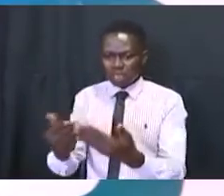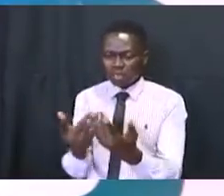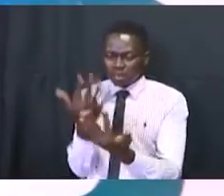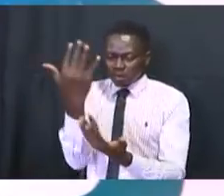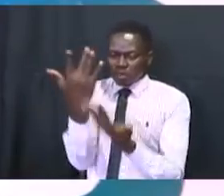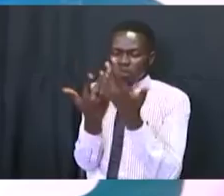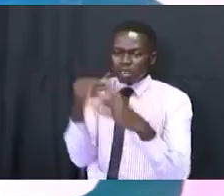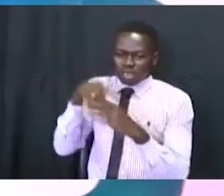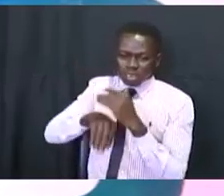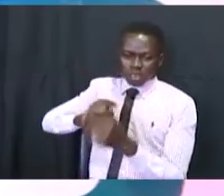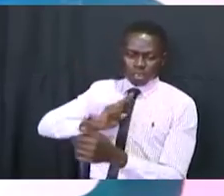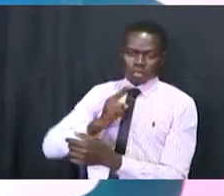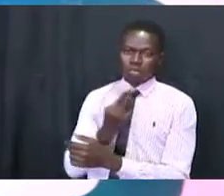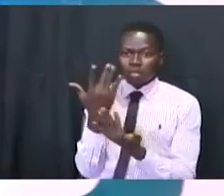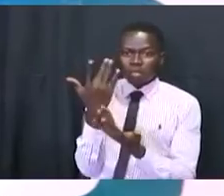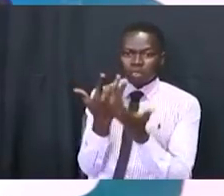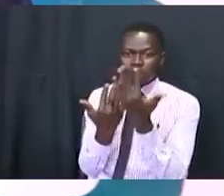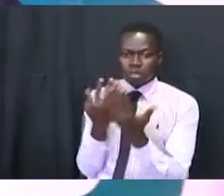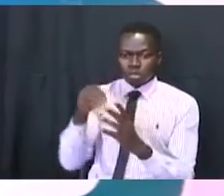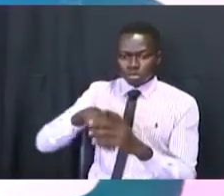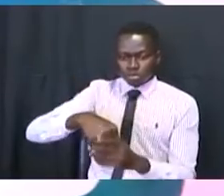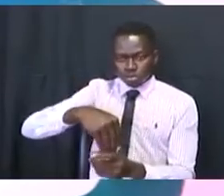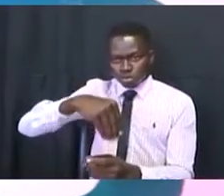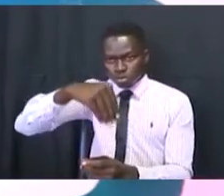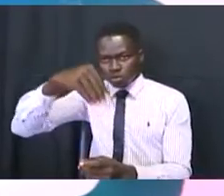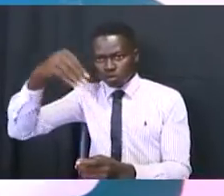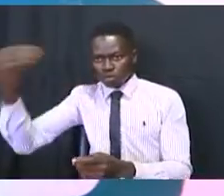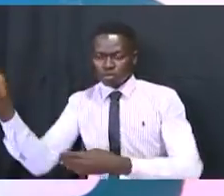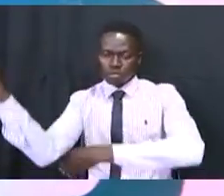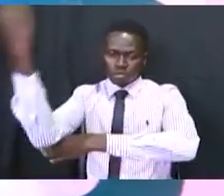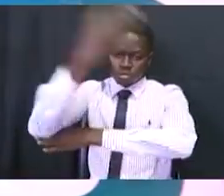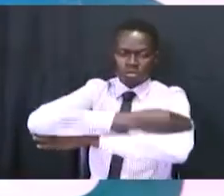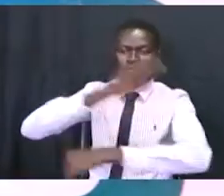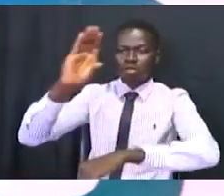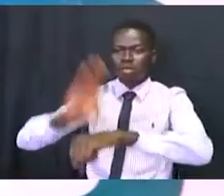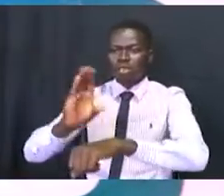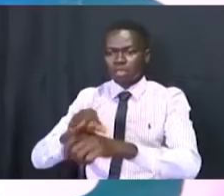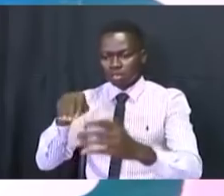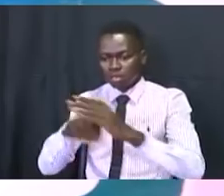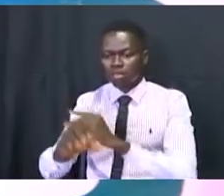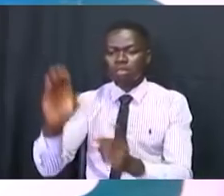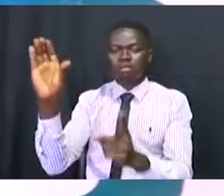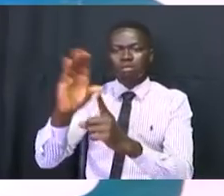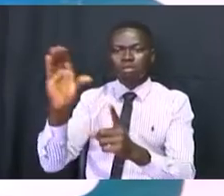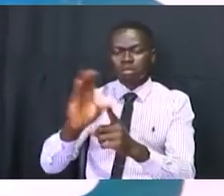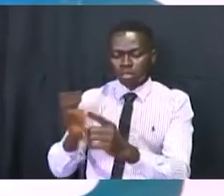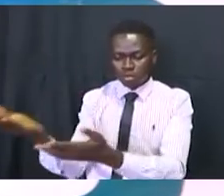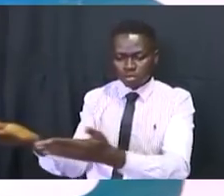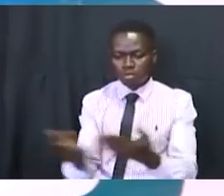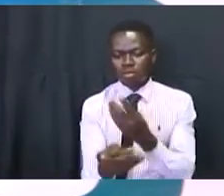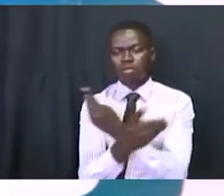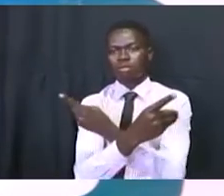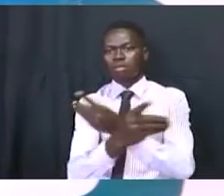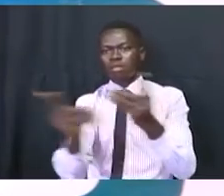this fire will go beyond the borders of the church and to the streets and bring deliverance to